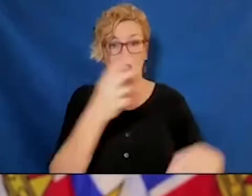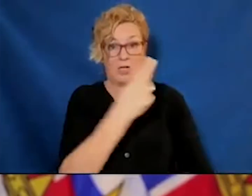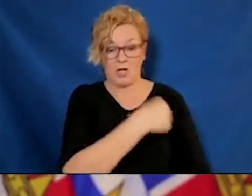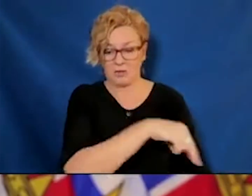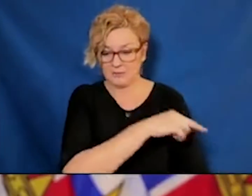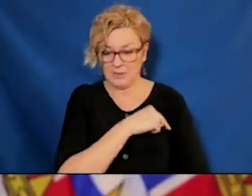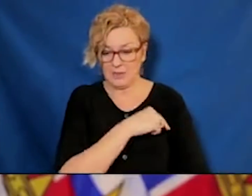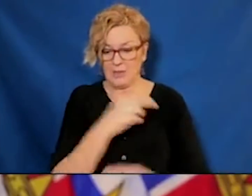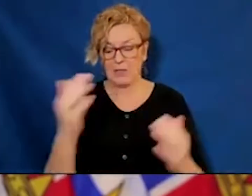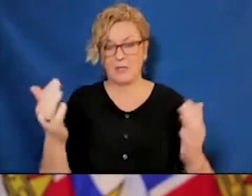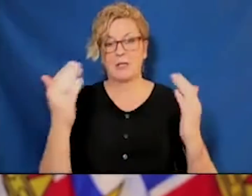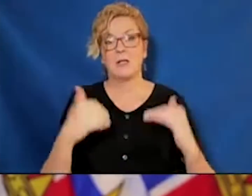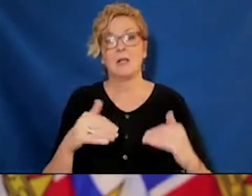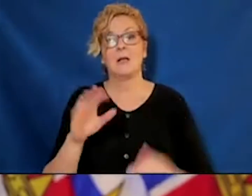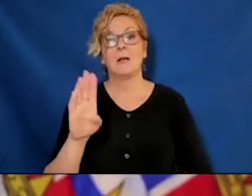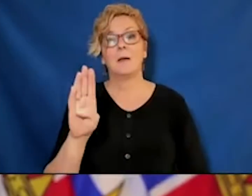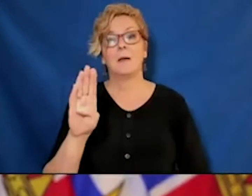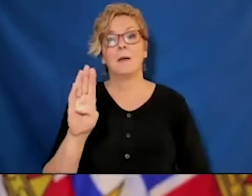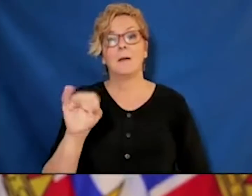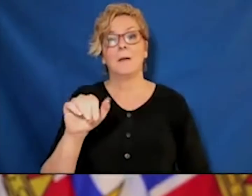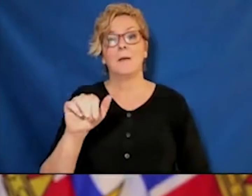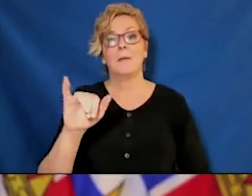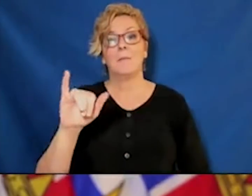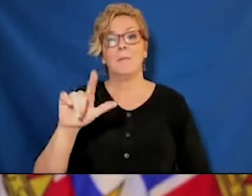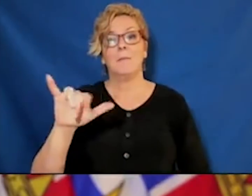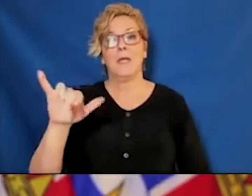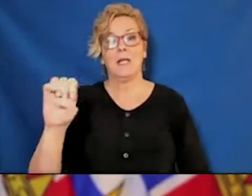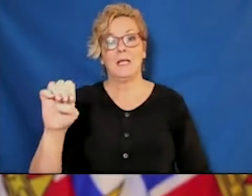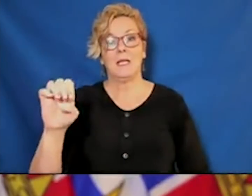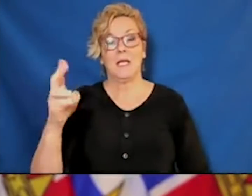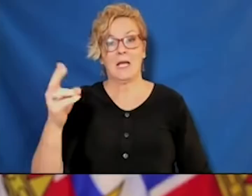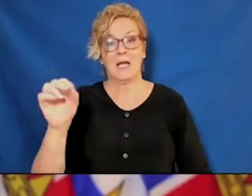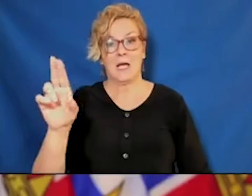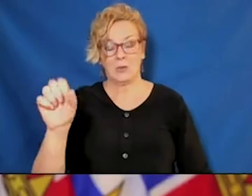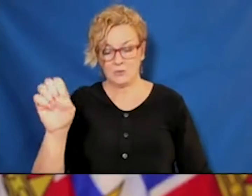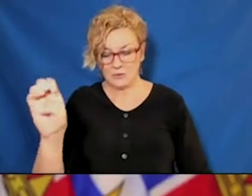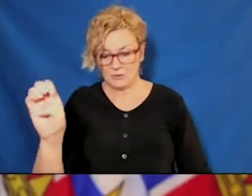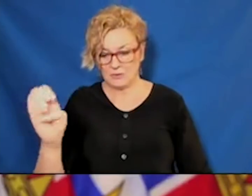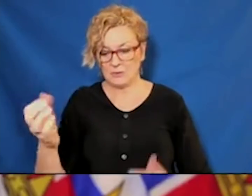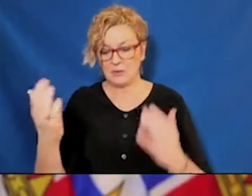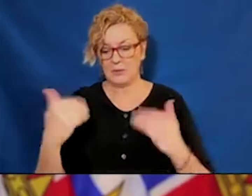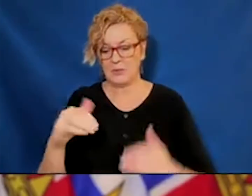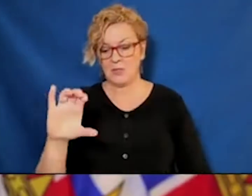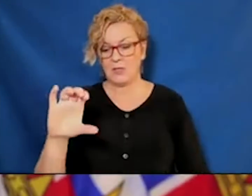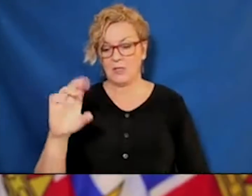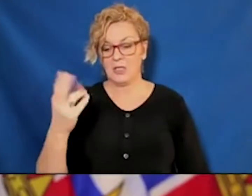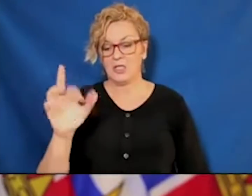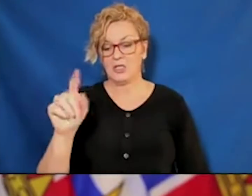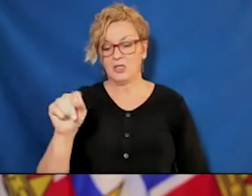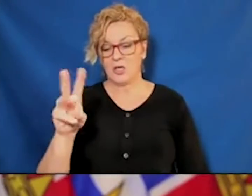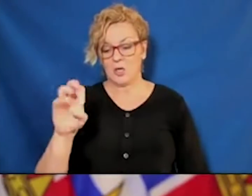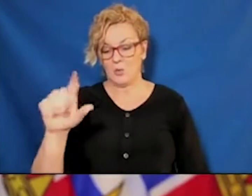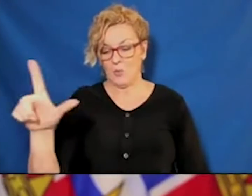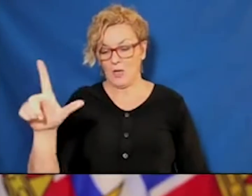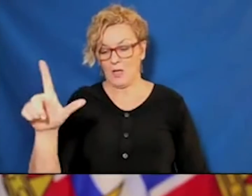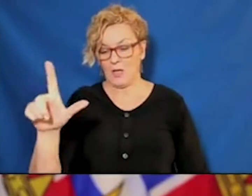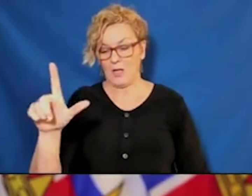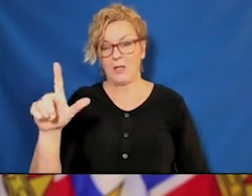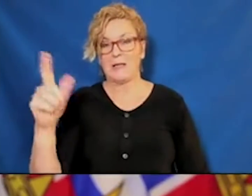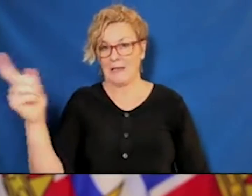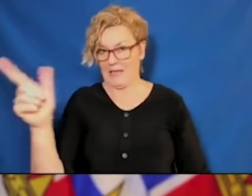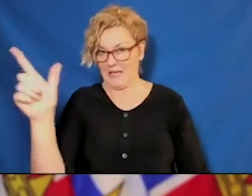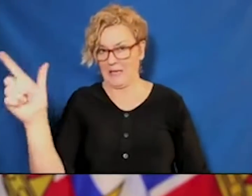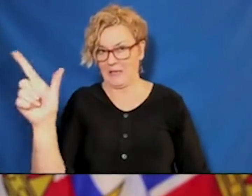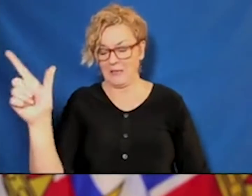homes where we've had numbers of people, our seniors, who have died